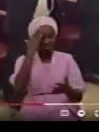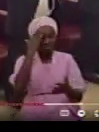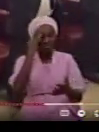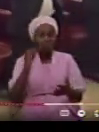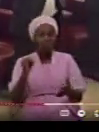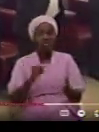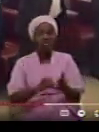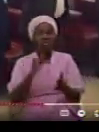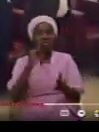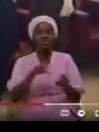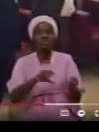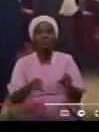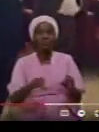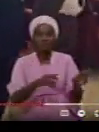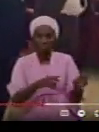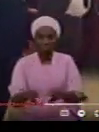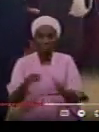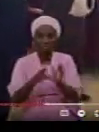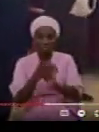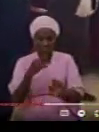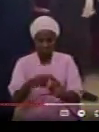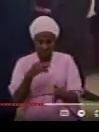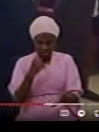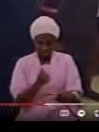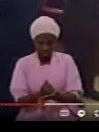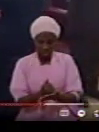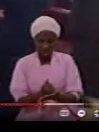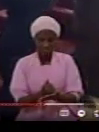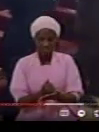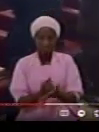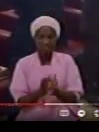done already in Jesus' name. Amen.